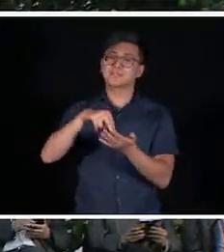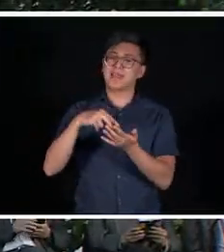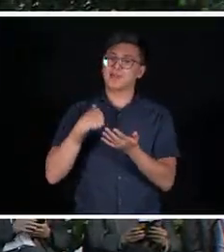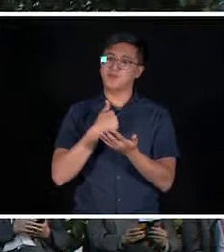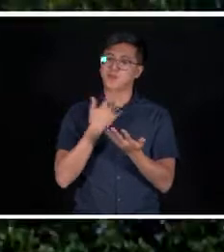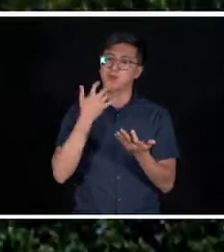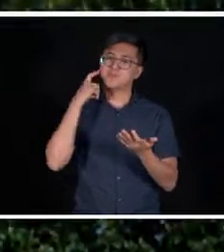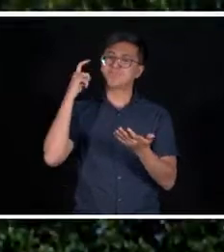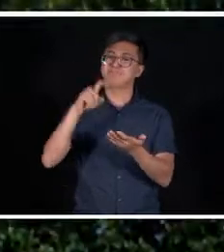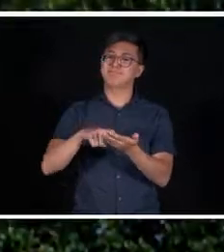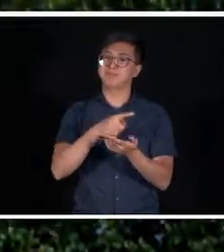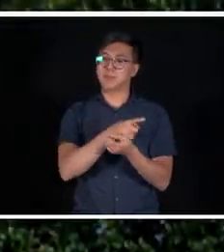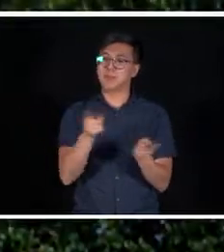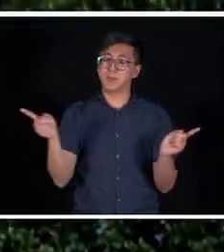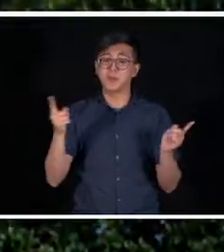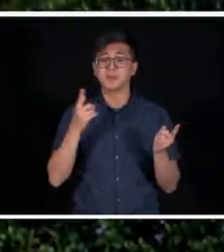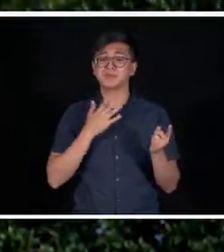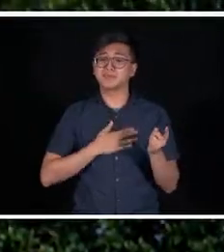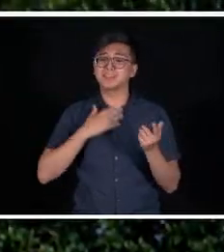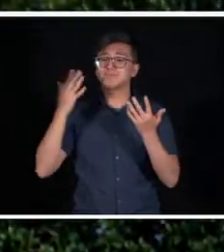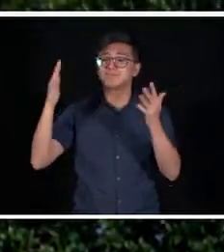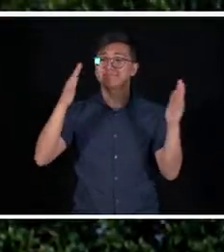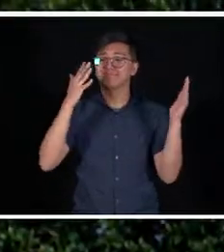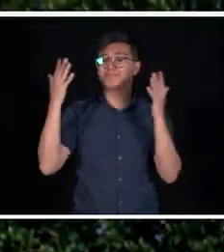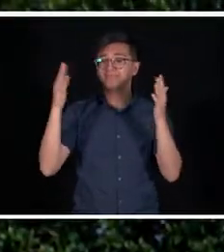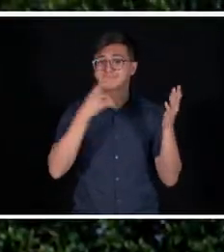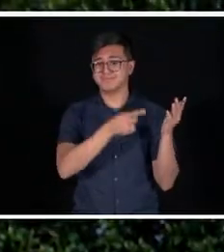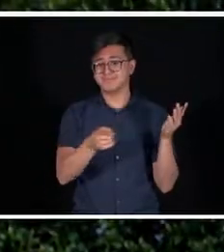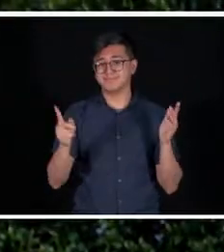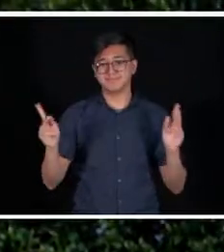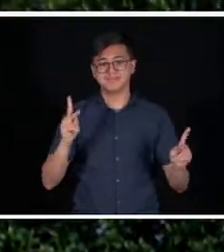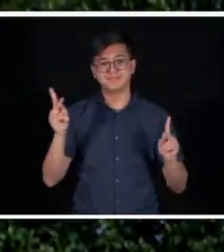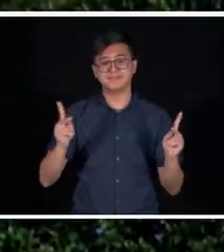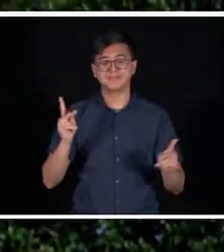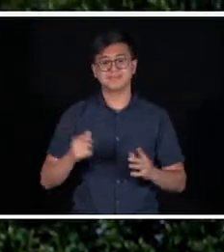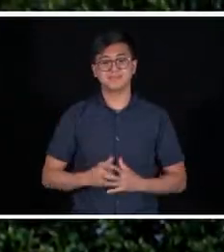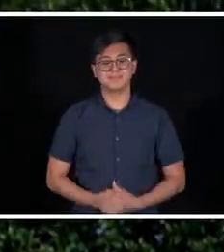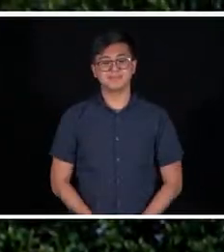recognized? Please give them a round of applause.